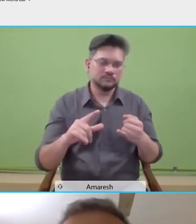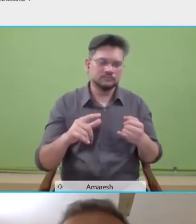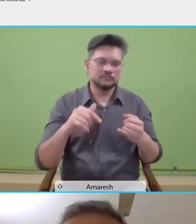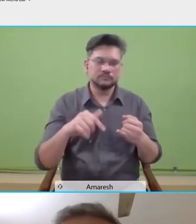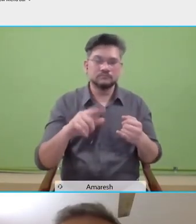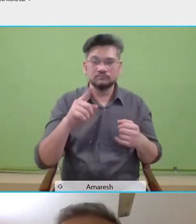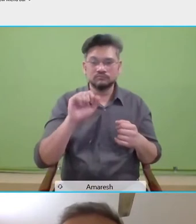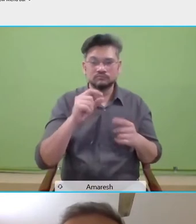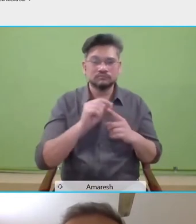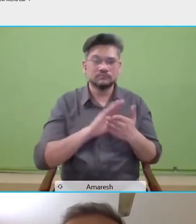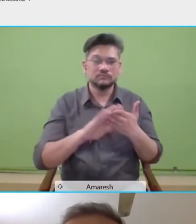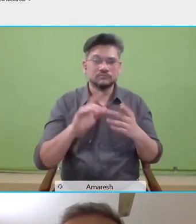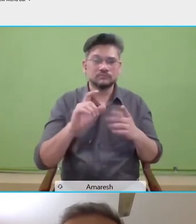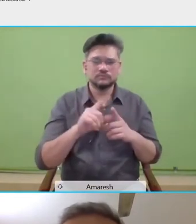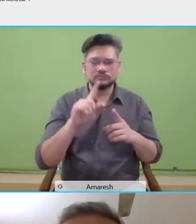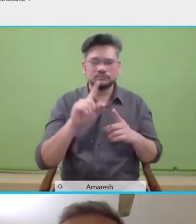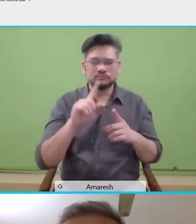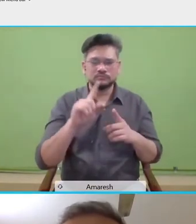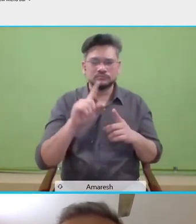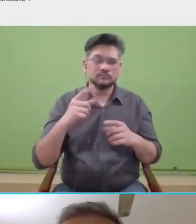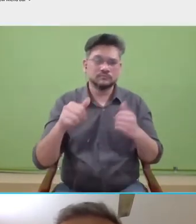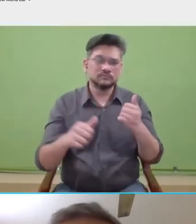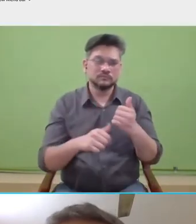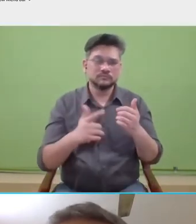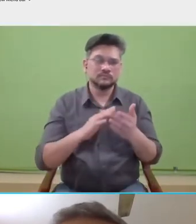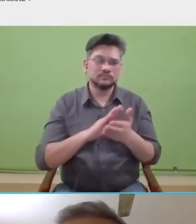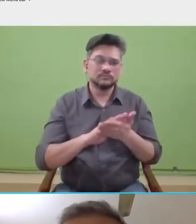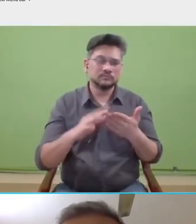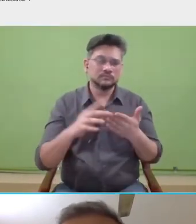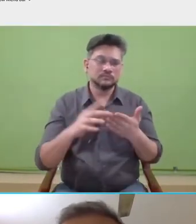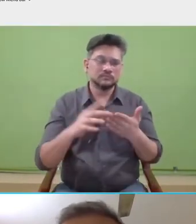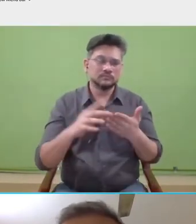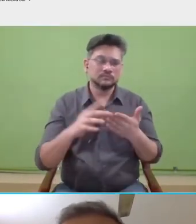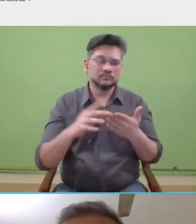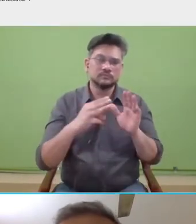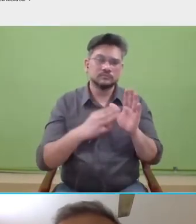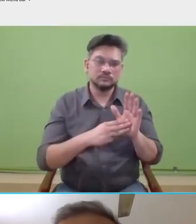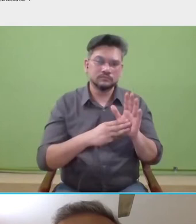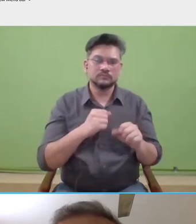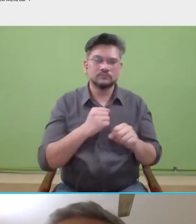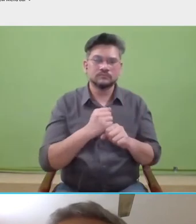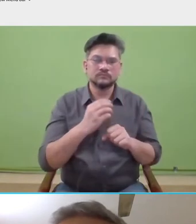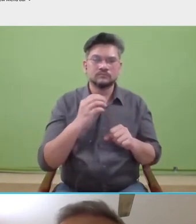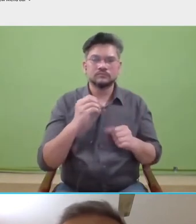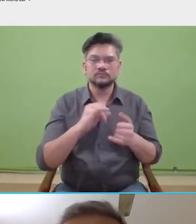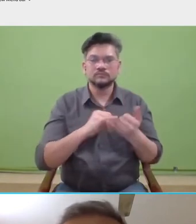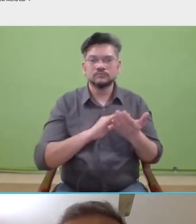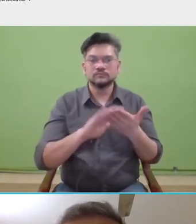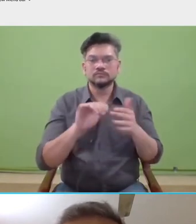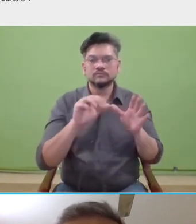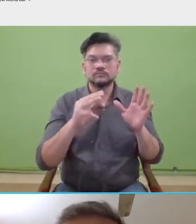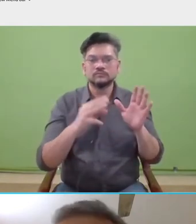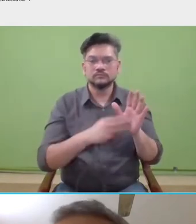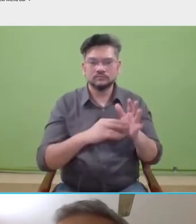uh today uh hidam gorsham singh hidam is his last name